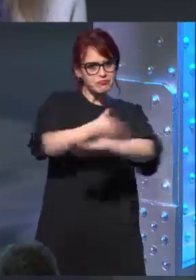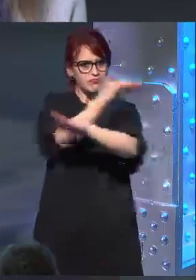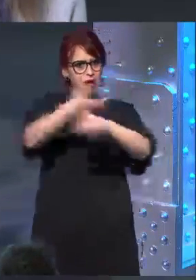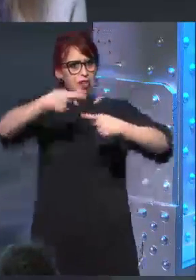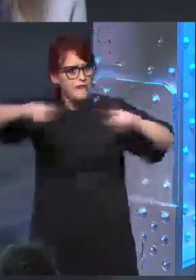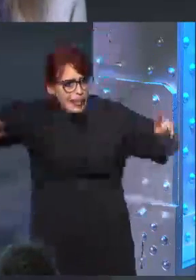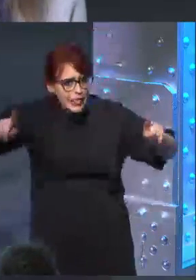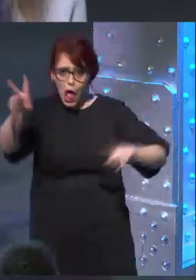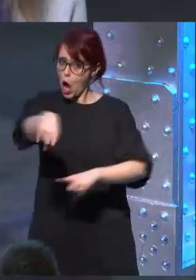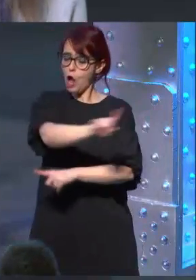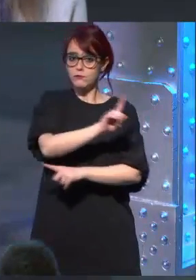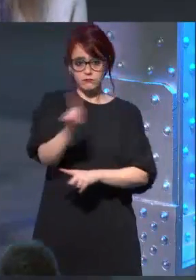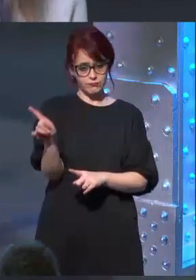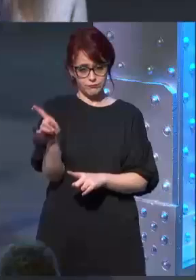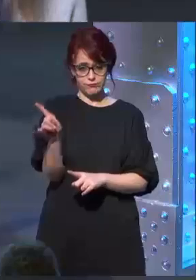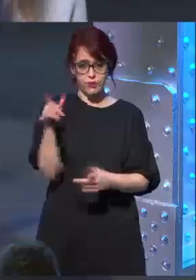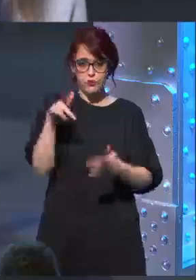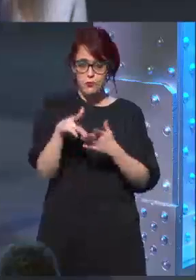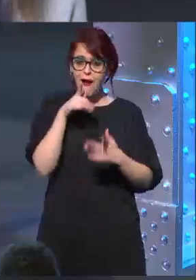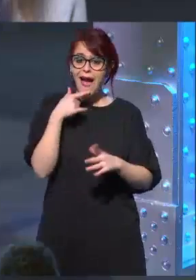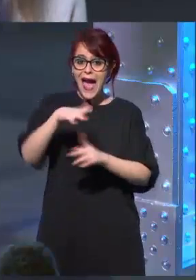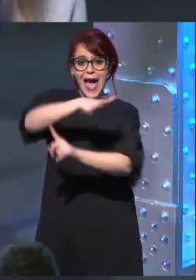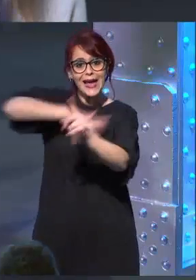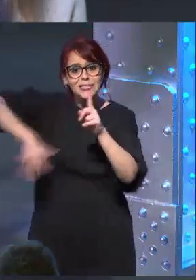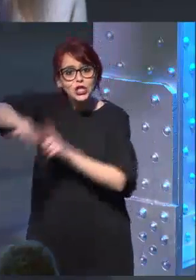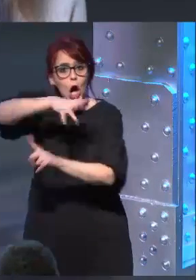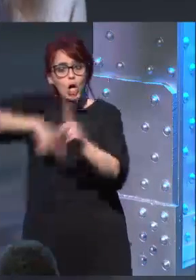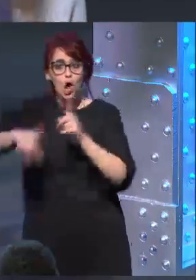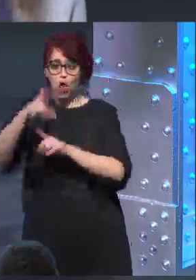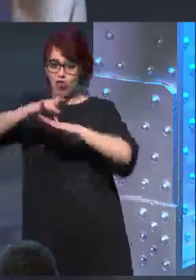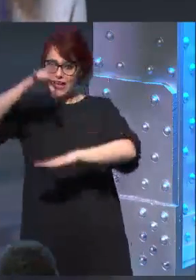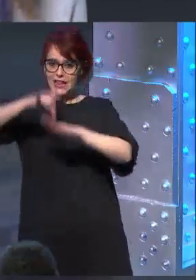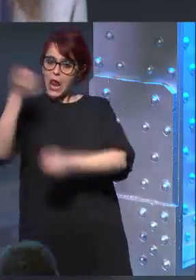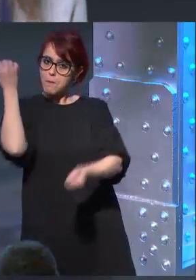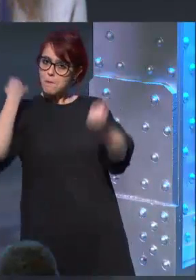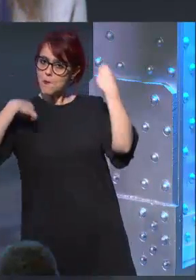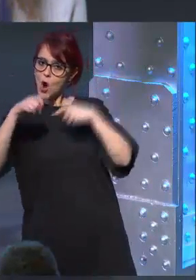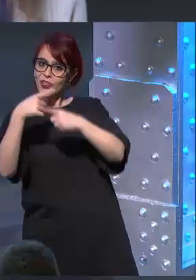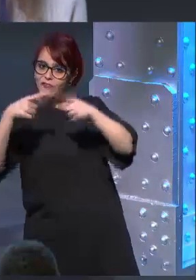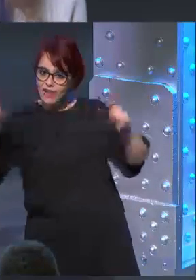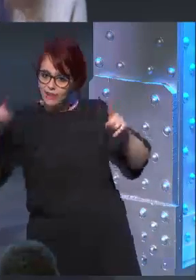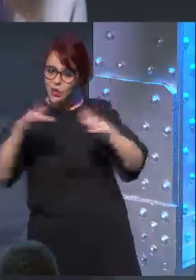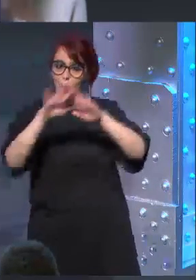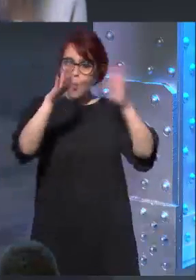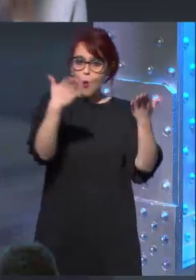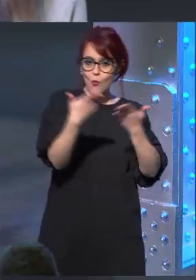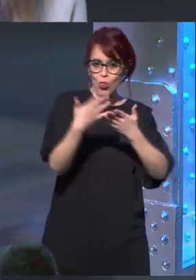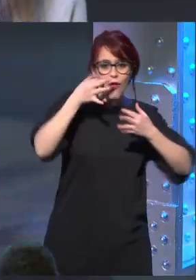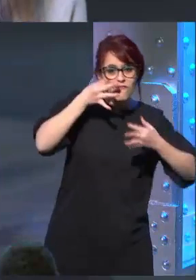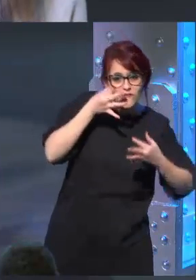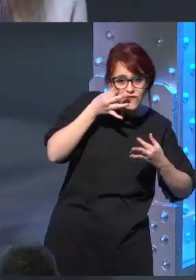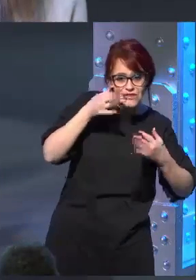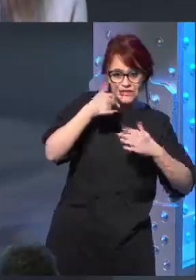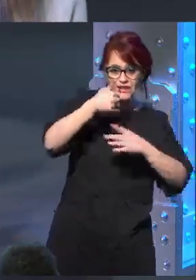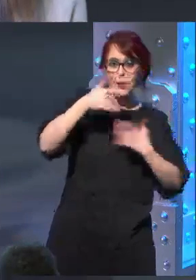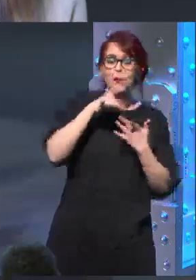digital citizens as if we were different people from those who are in the real world. We need to behave differently in the digital world, different